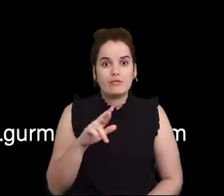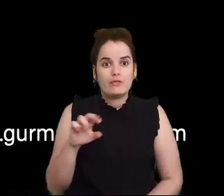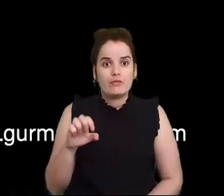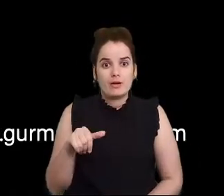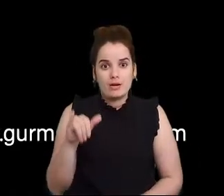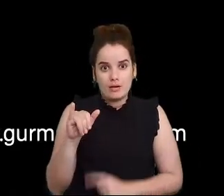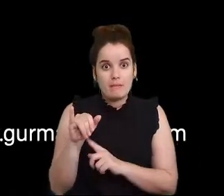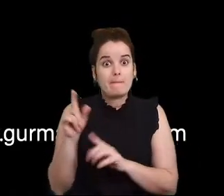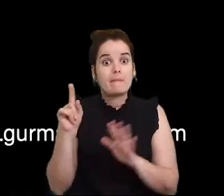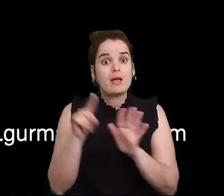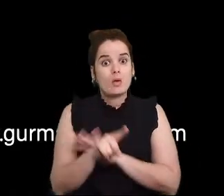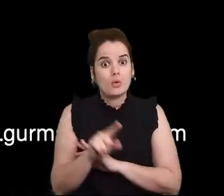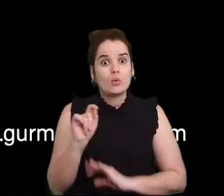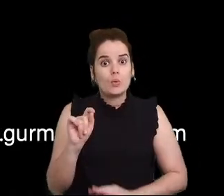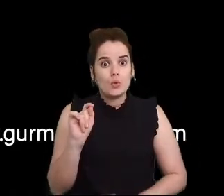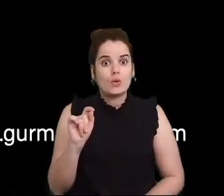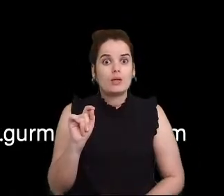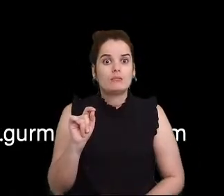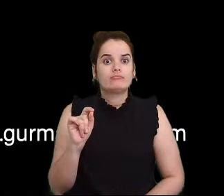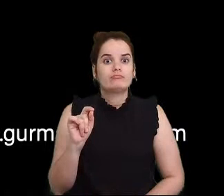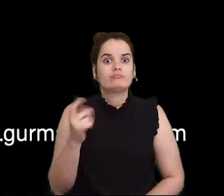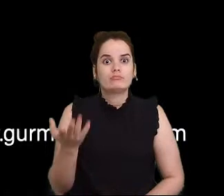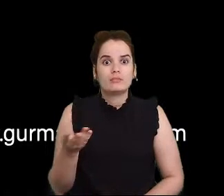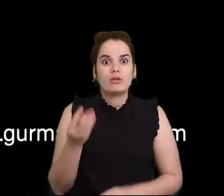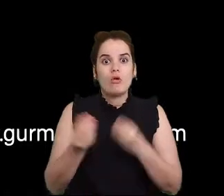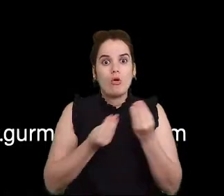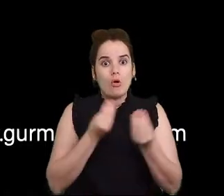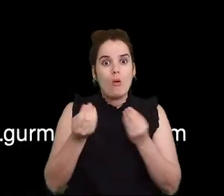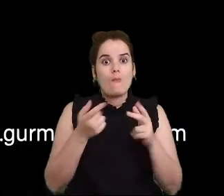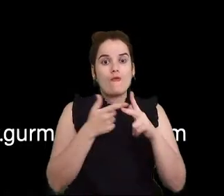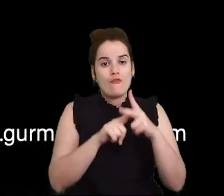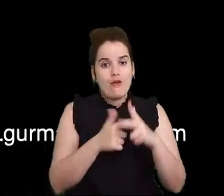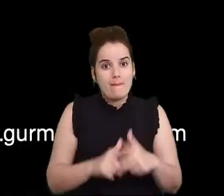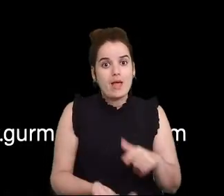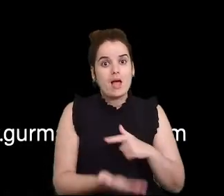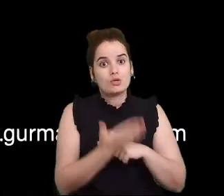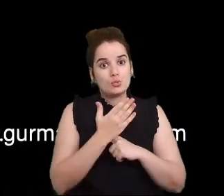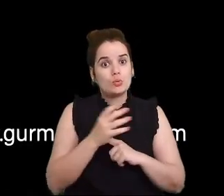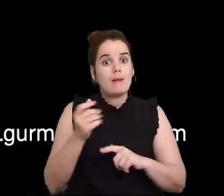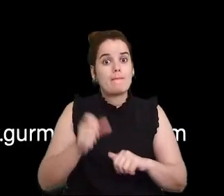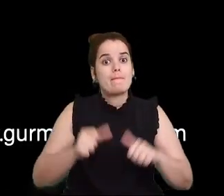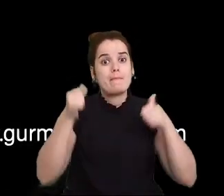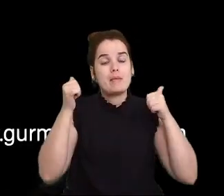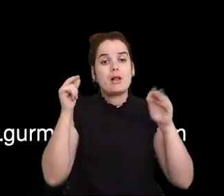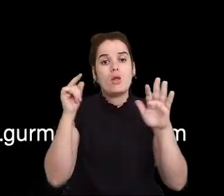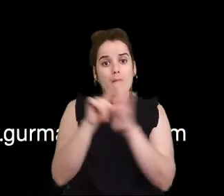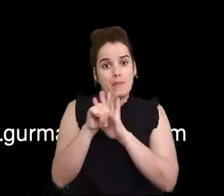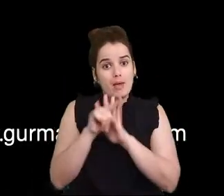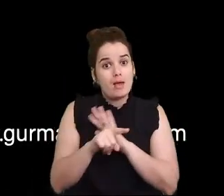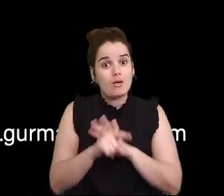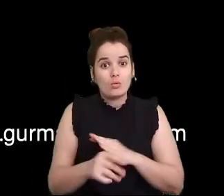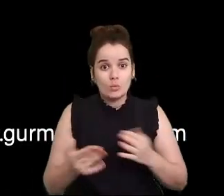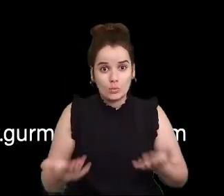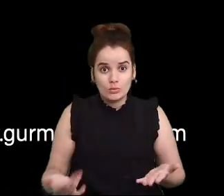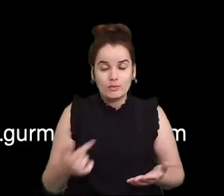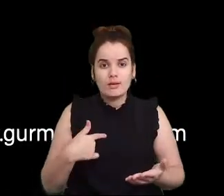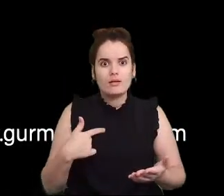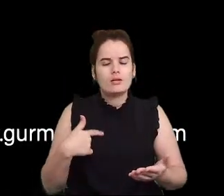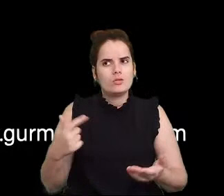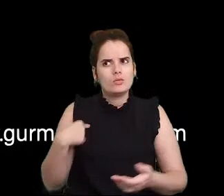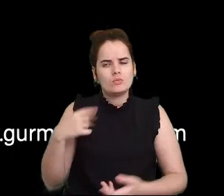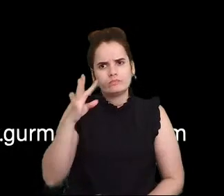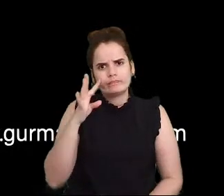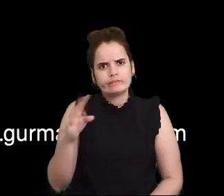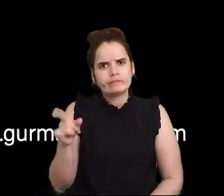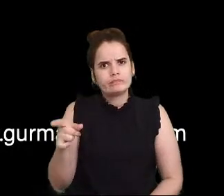better questions? And once I heard that, I thought like that's really the biggest and most important part